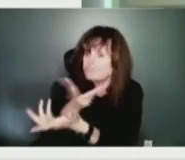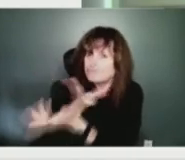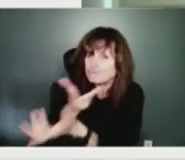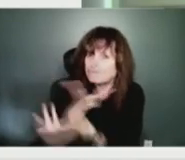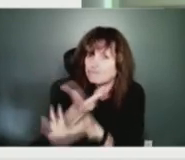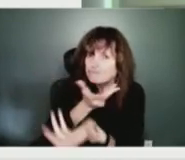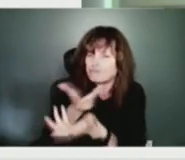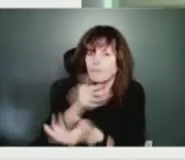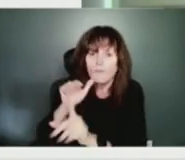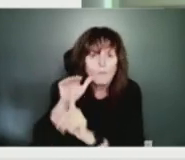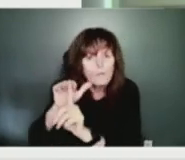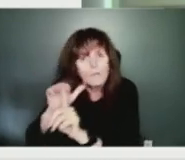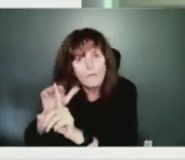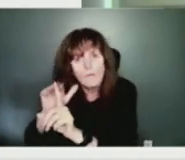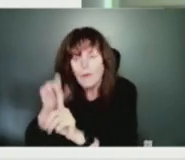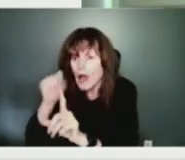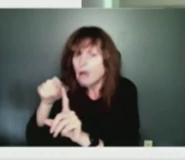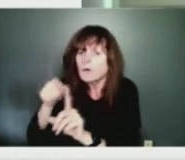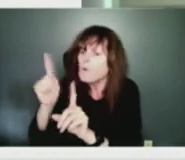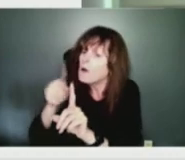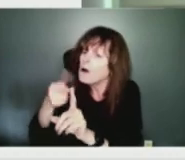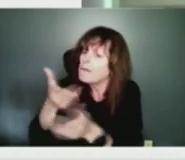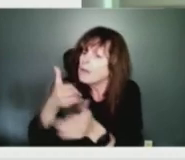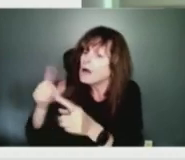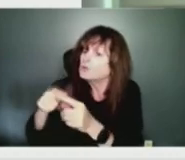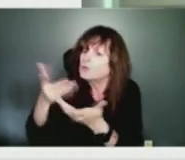time during a storm or if they're even aware that there is a storm coming.